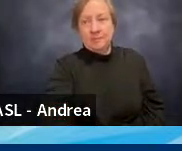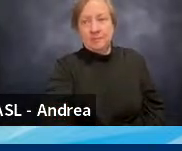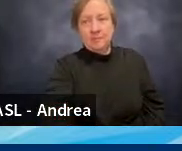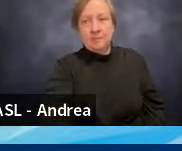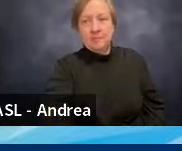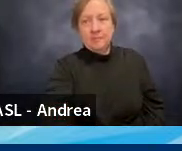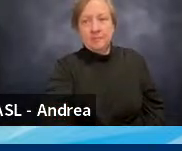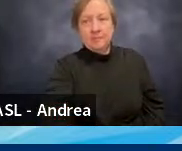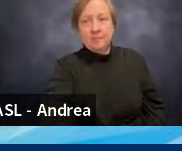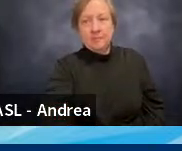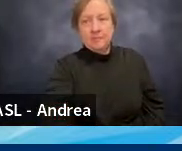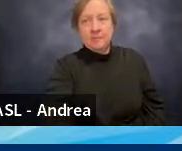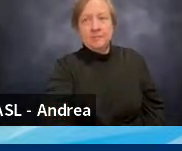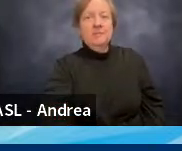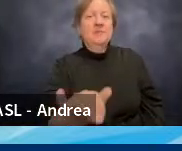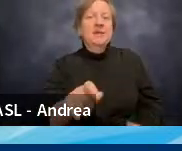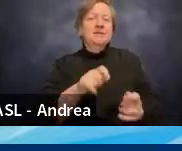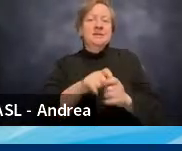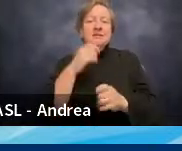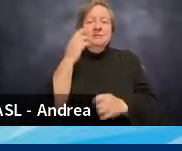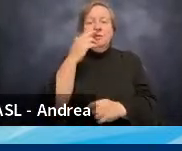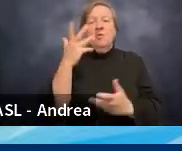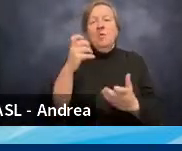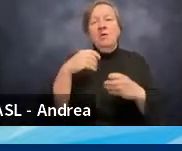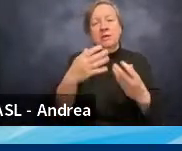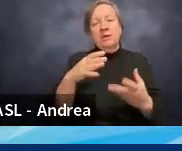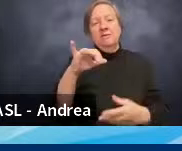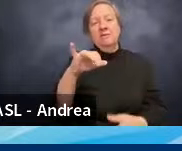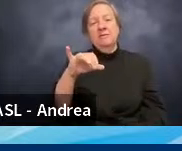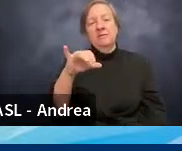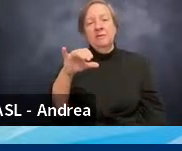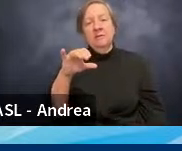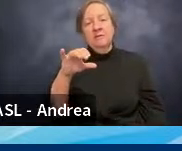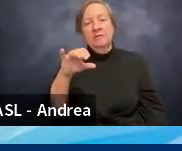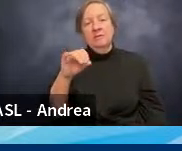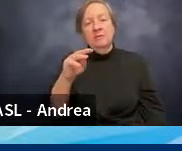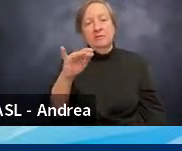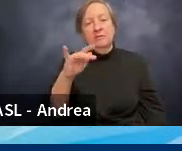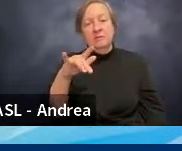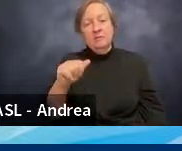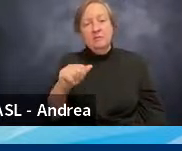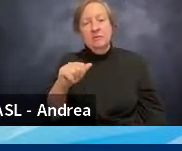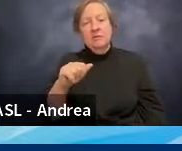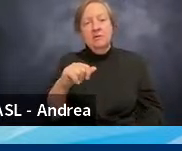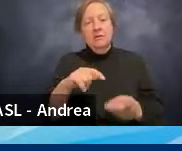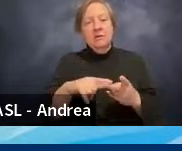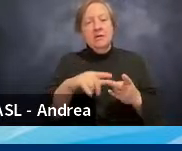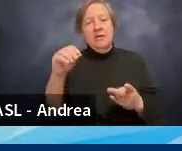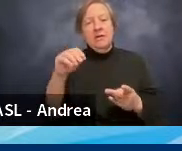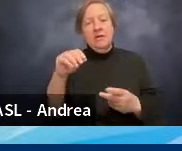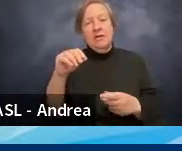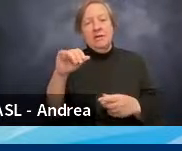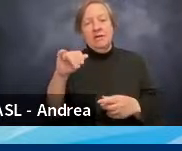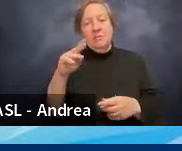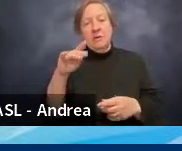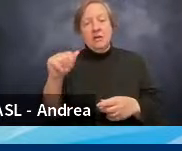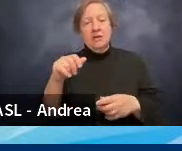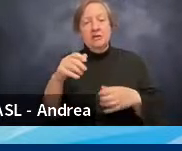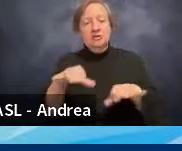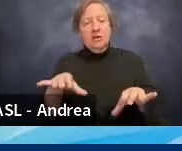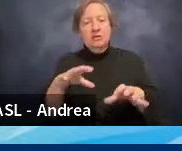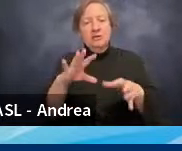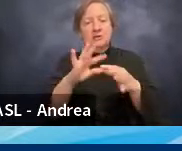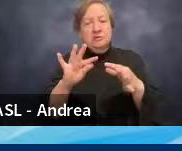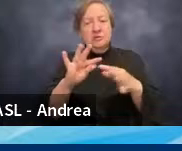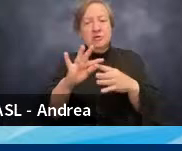make sure we gave Monica and Yamaya a chance to share what's going on with the program, and we can go ahead and build on that. So next